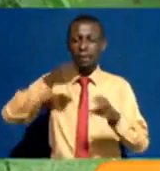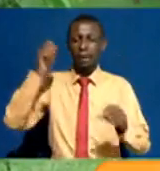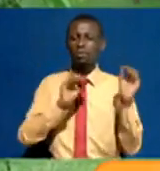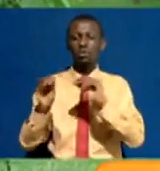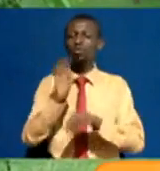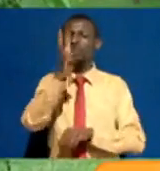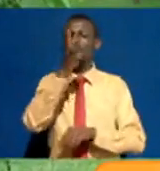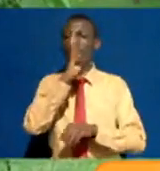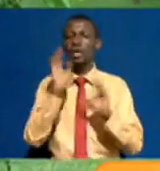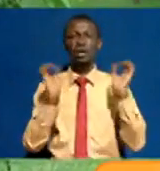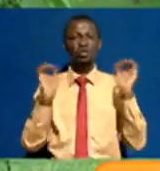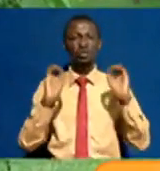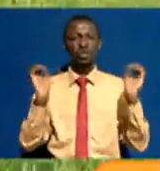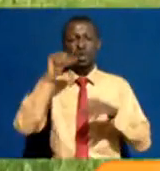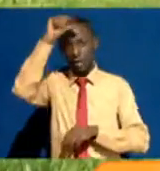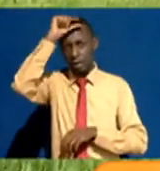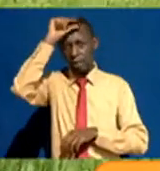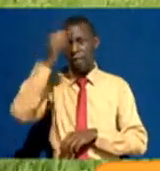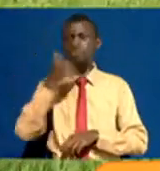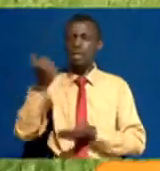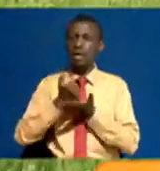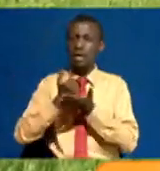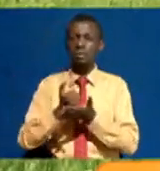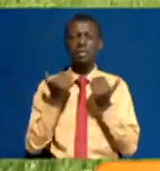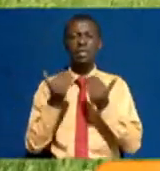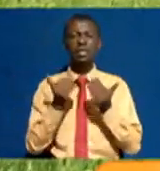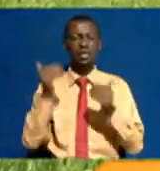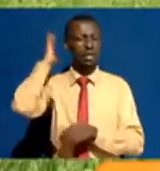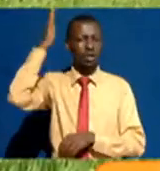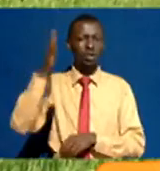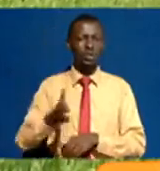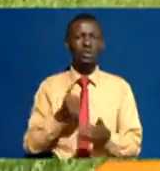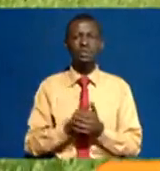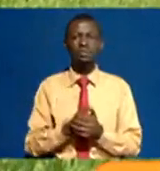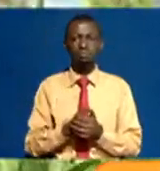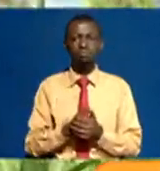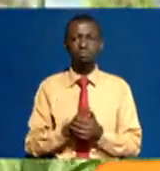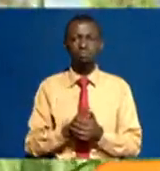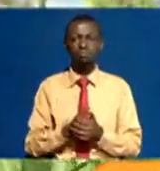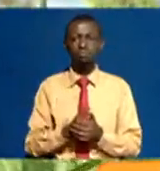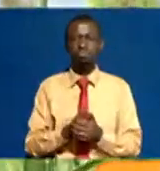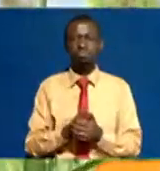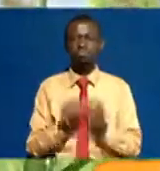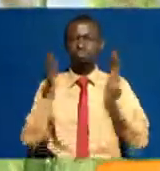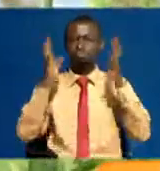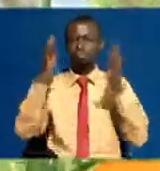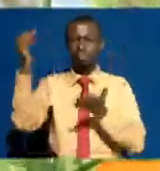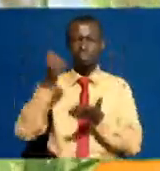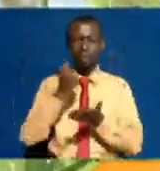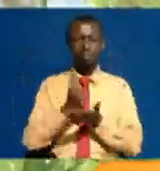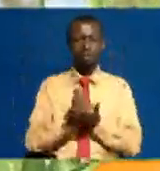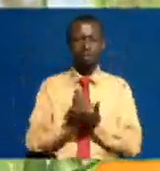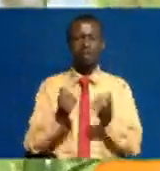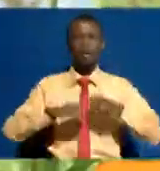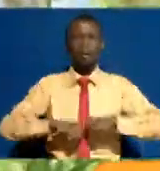that, we'll be much grateful. While acknowledging the appointment of Charles Mwasia as the CEO of the National Irrigation